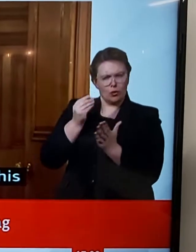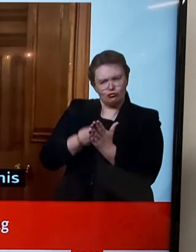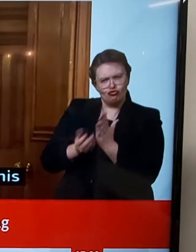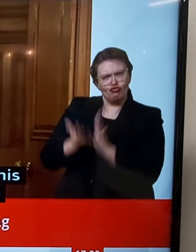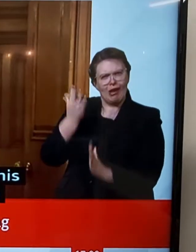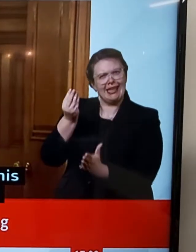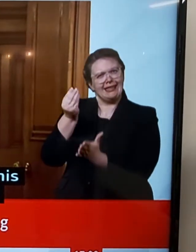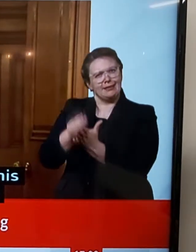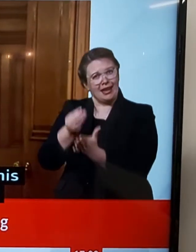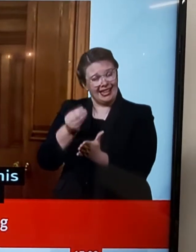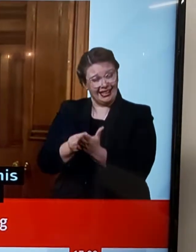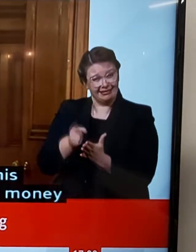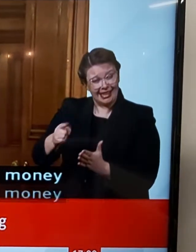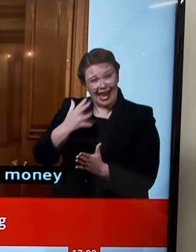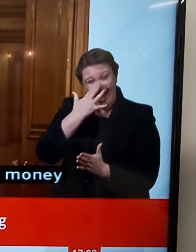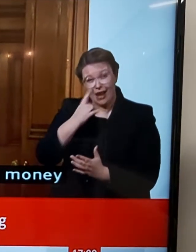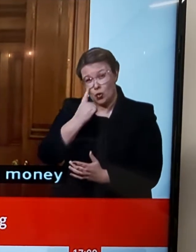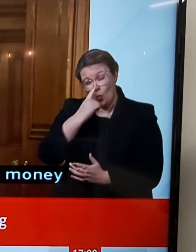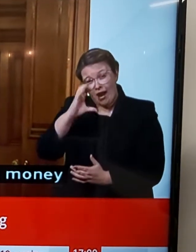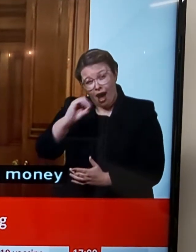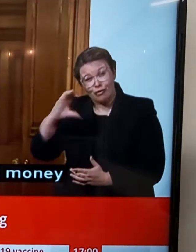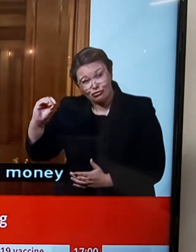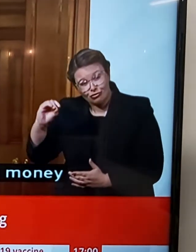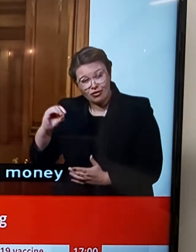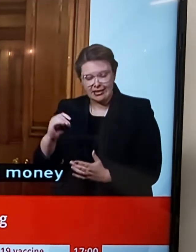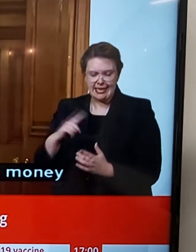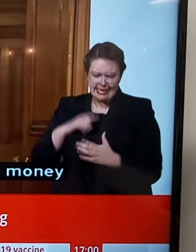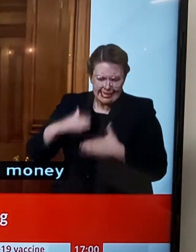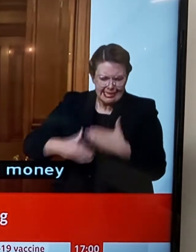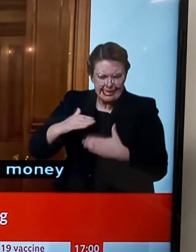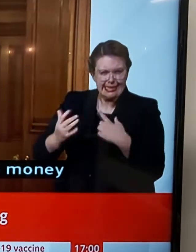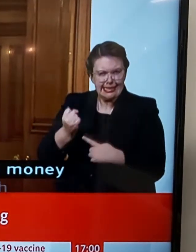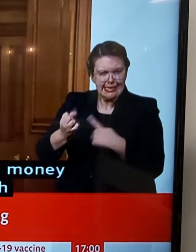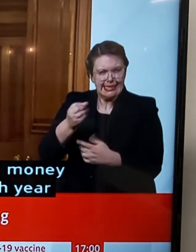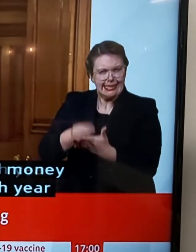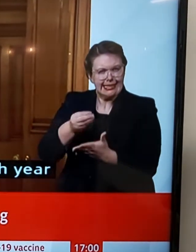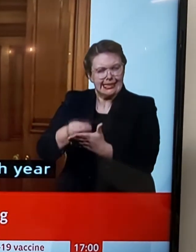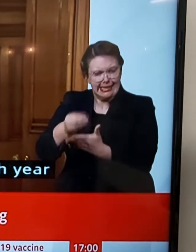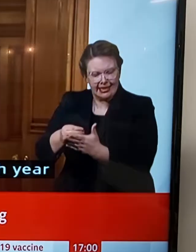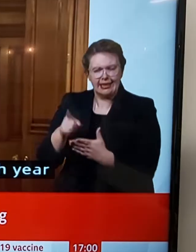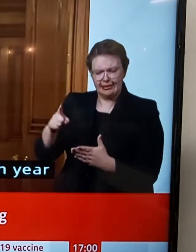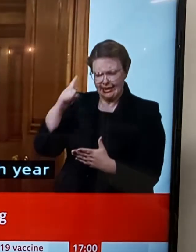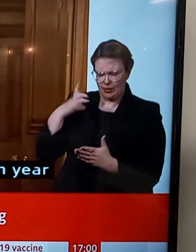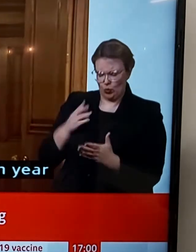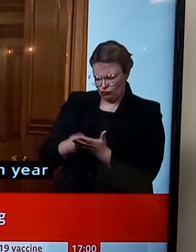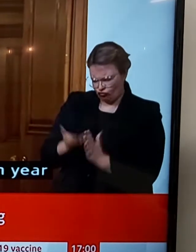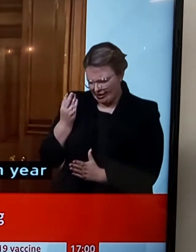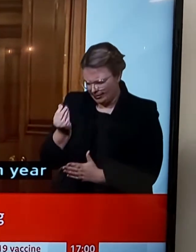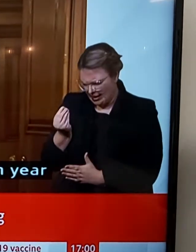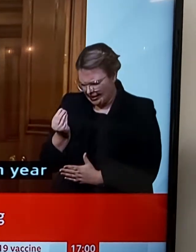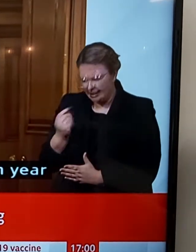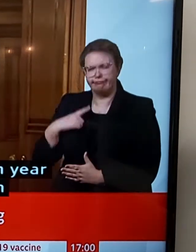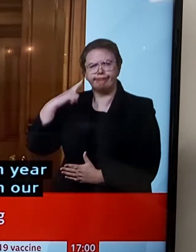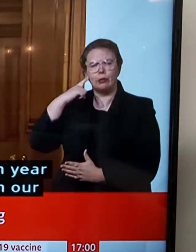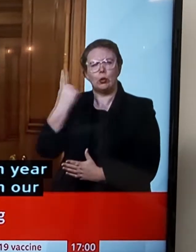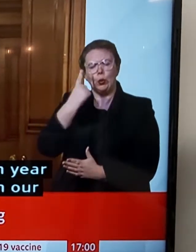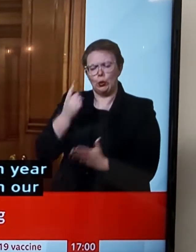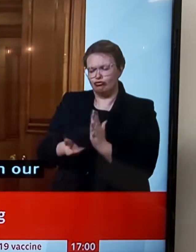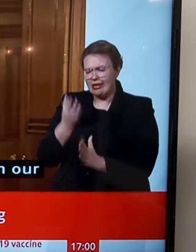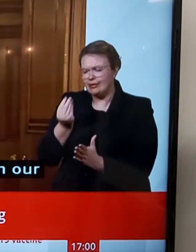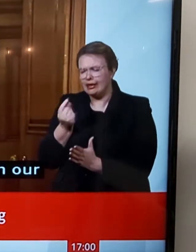on in our history, he knew instinctively which organisation he wanted to thank I'll go on Patricia.